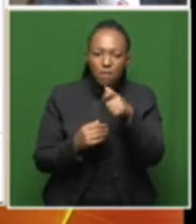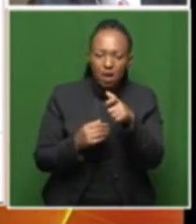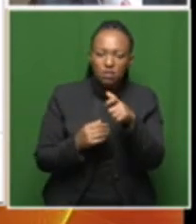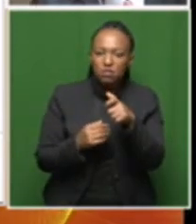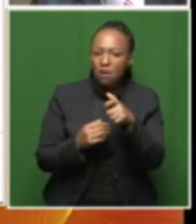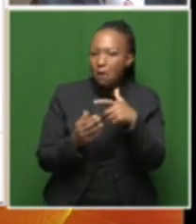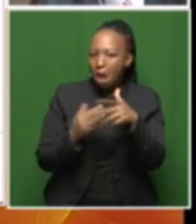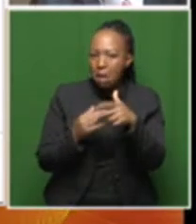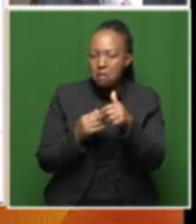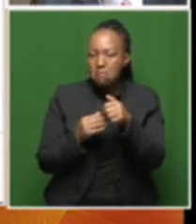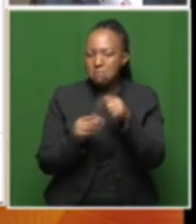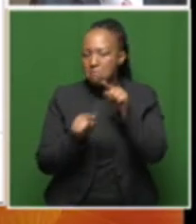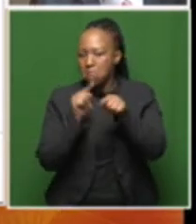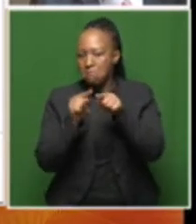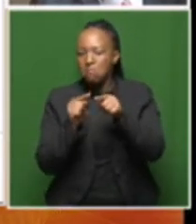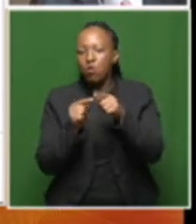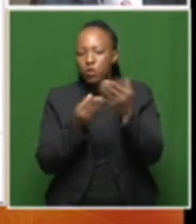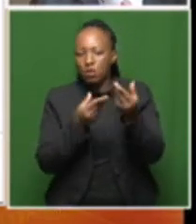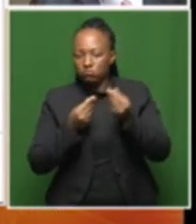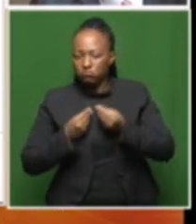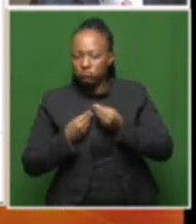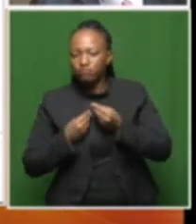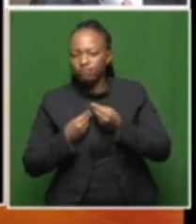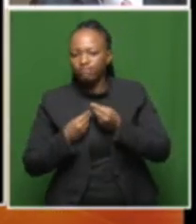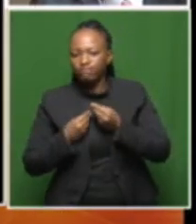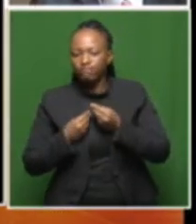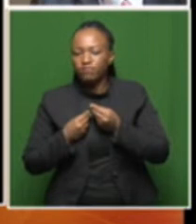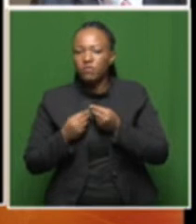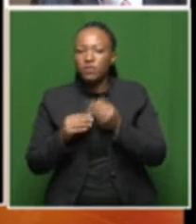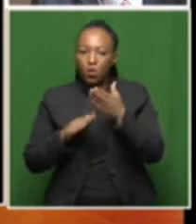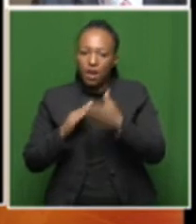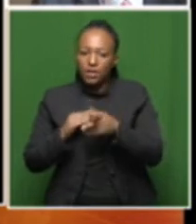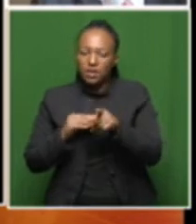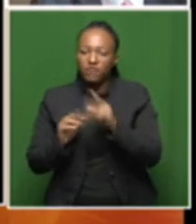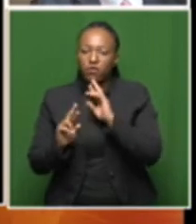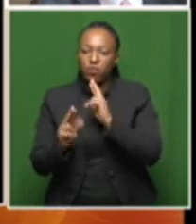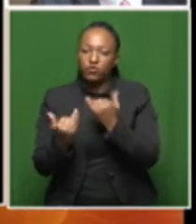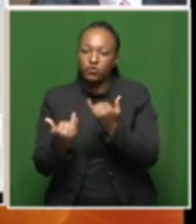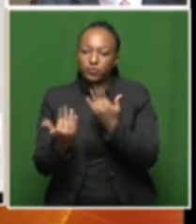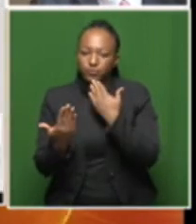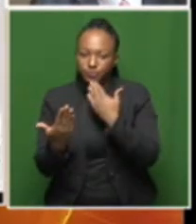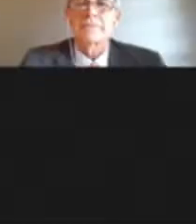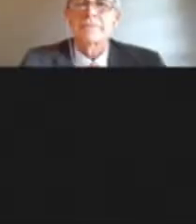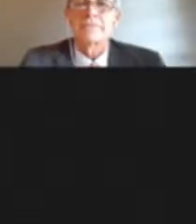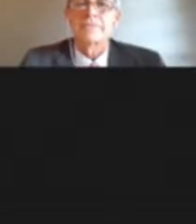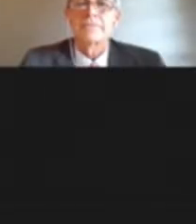those comments. So I'll leave it there for the report for this week. Thank you.